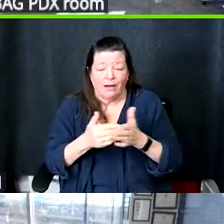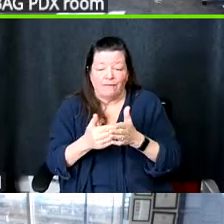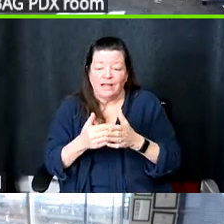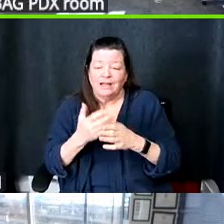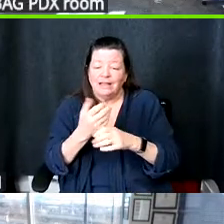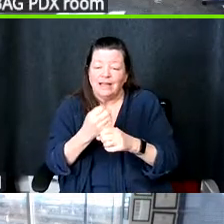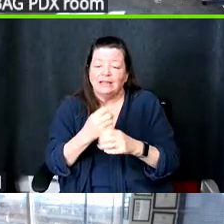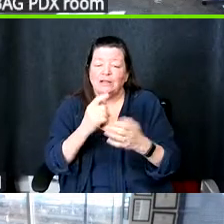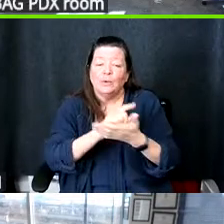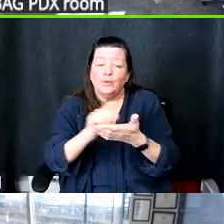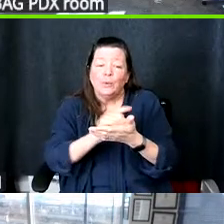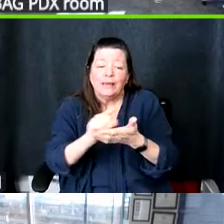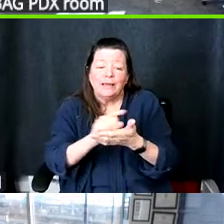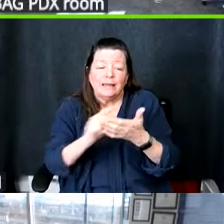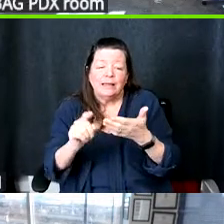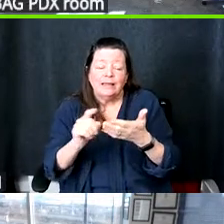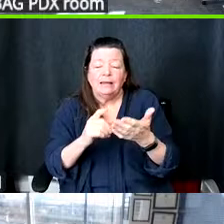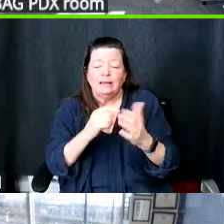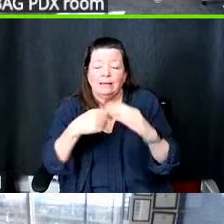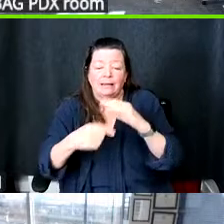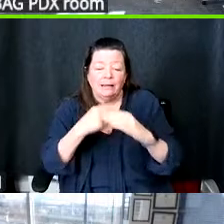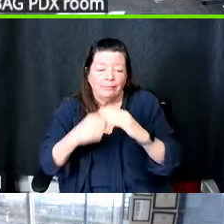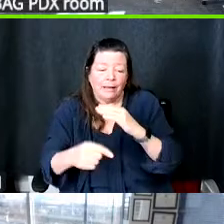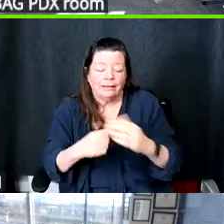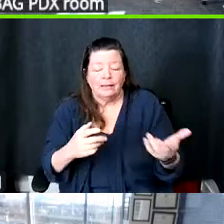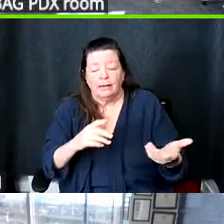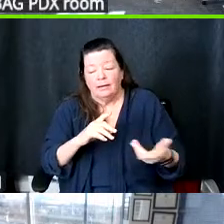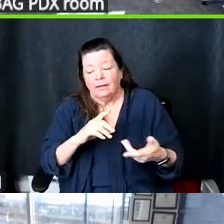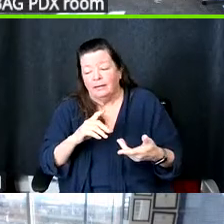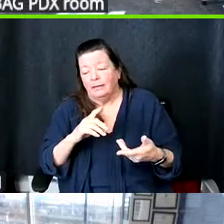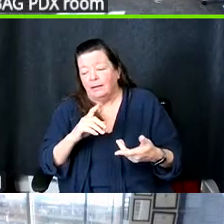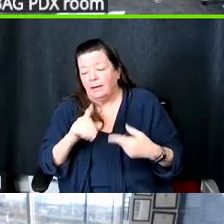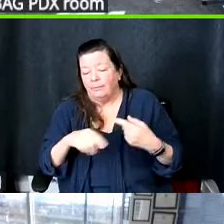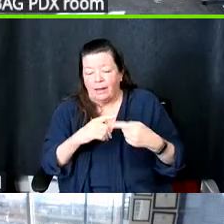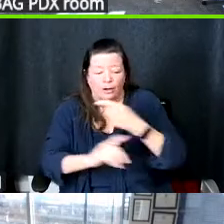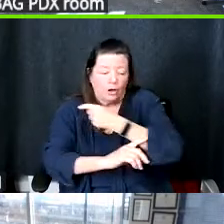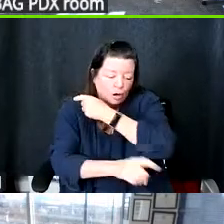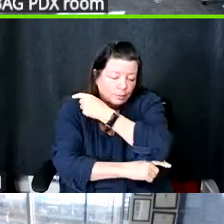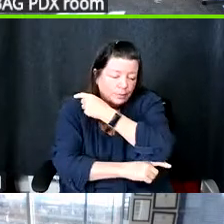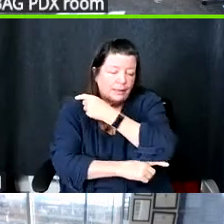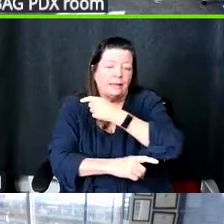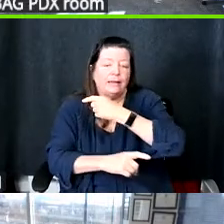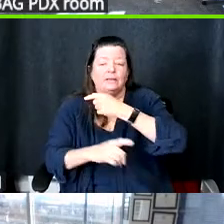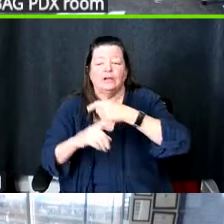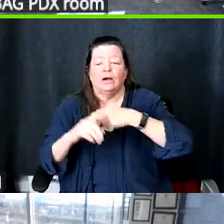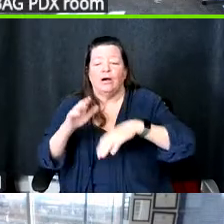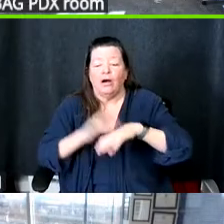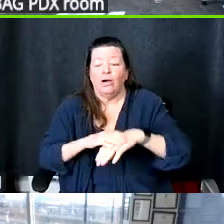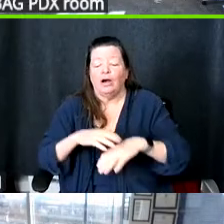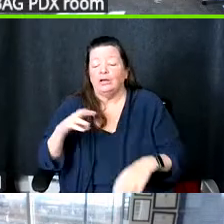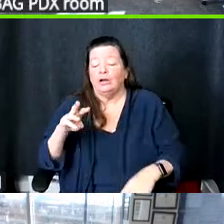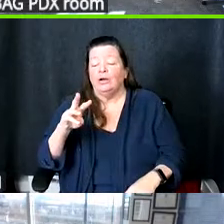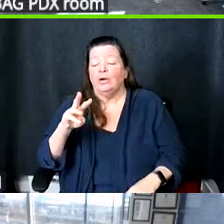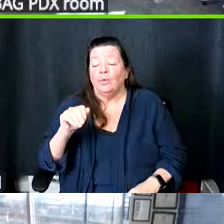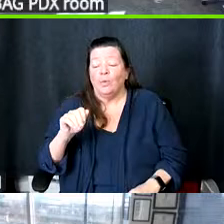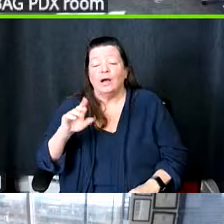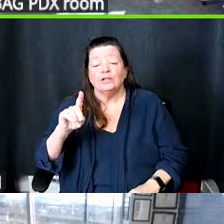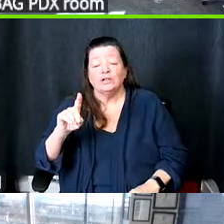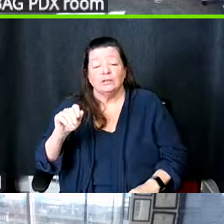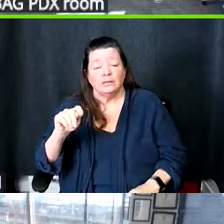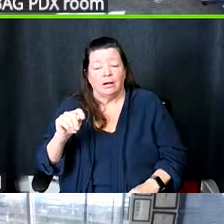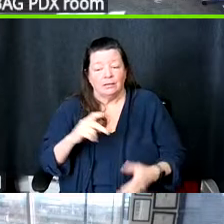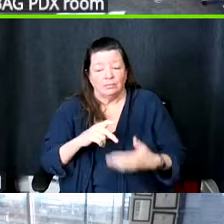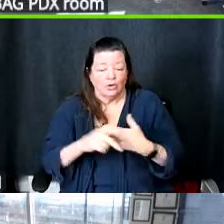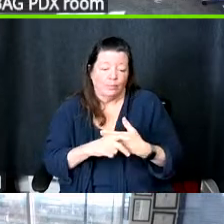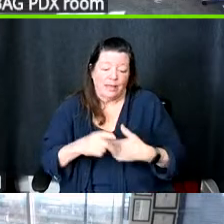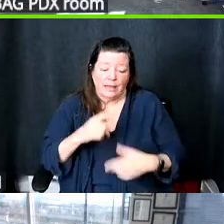and phone calls from individuals about litter and garbage on WashDOT property, and people think it's the city of